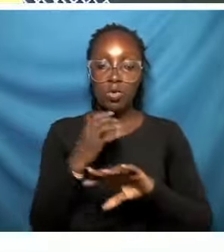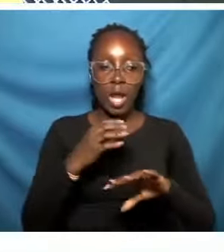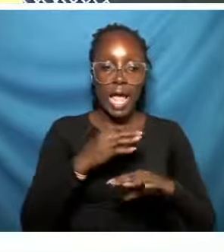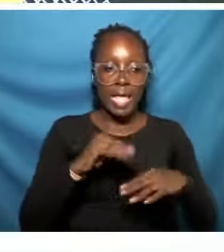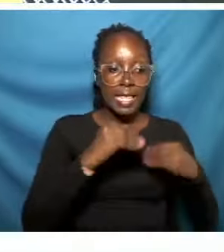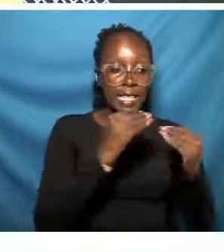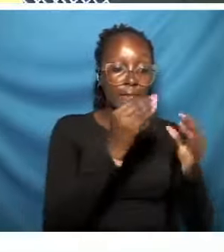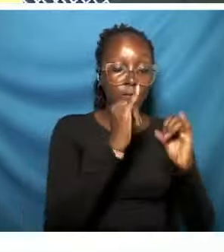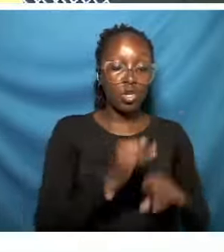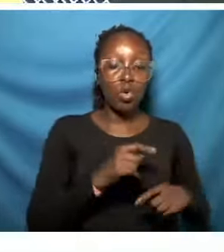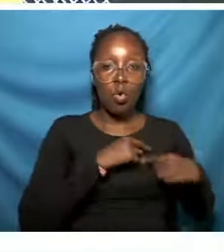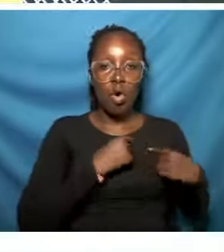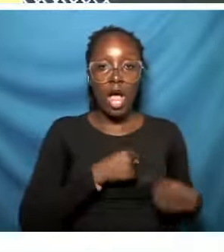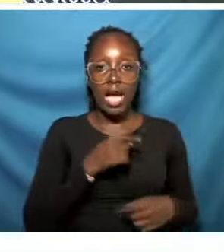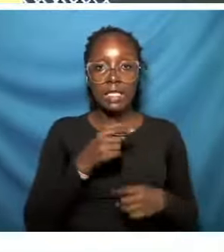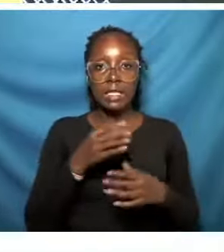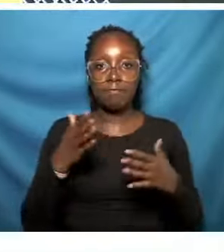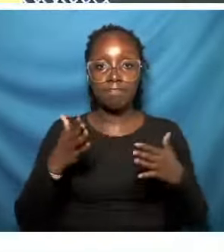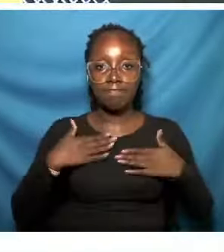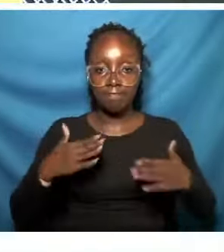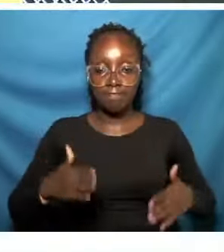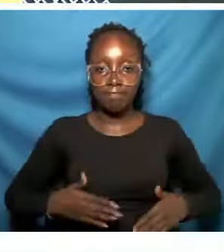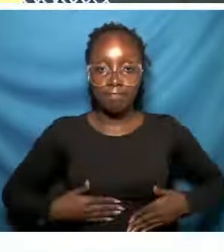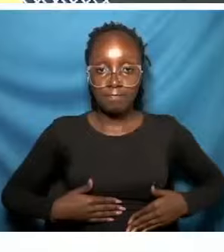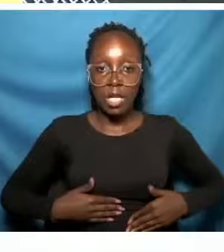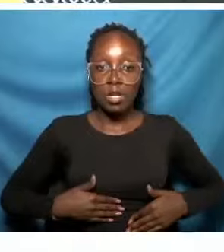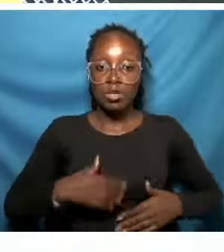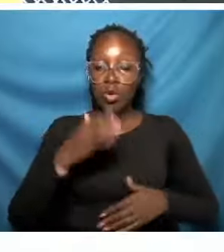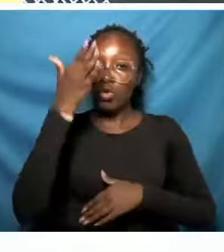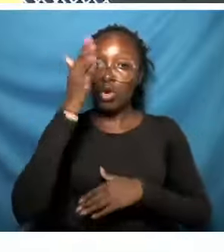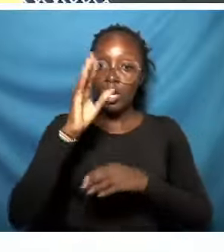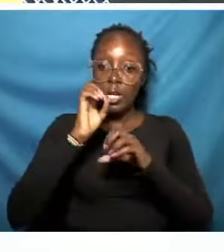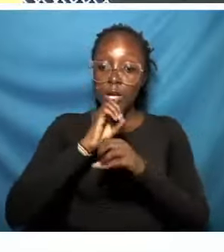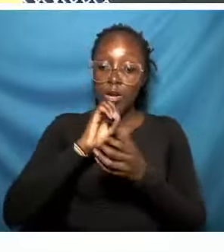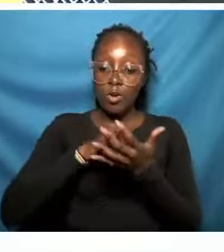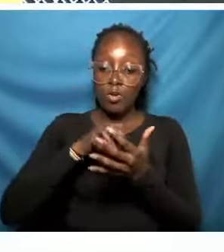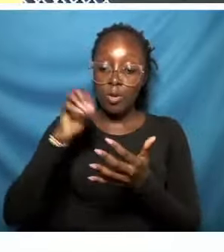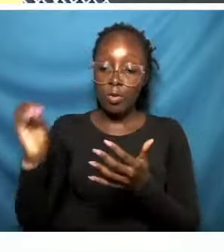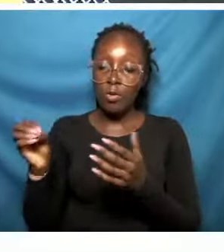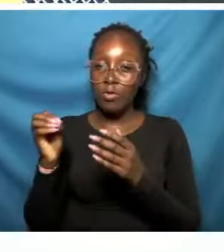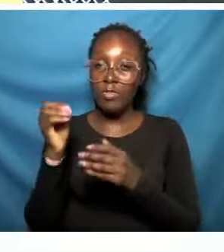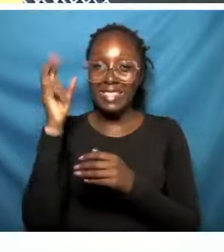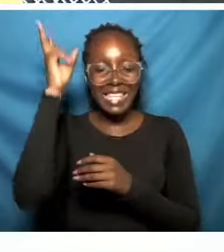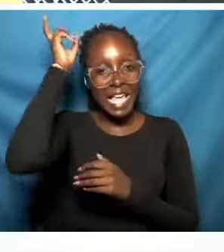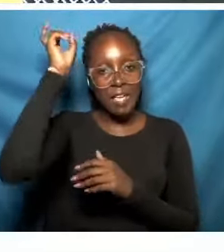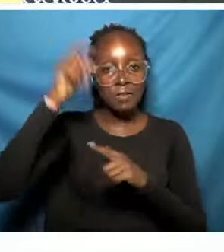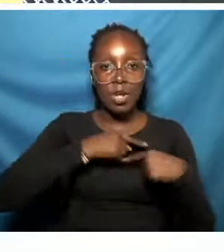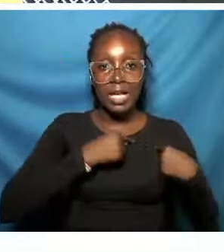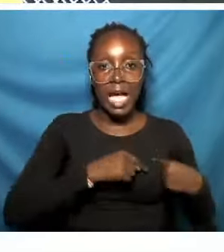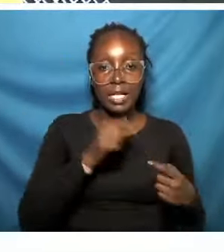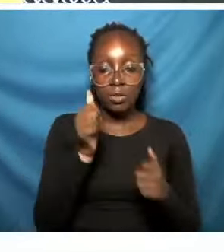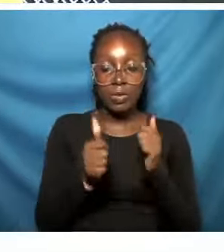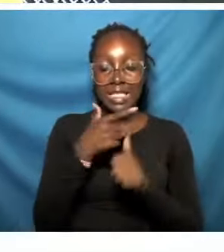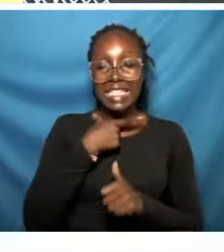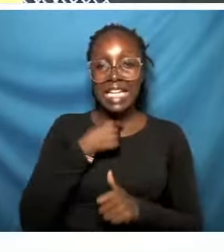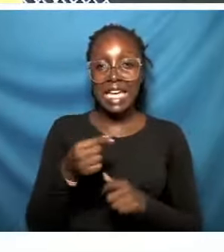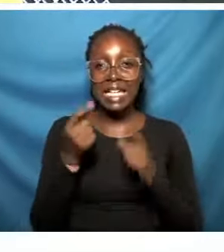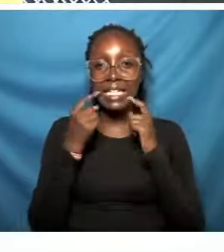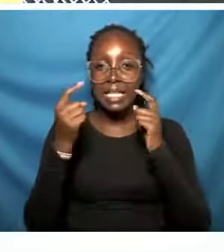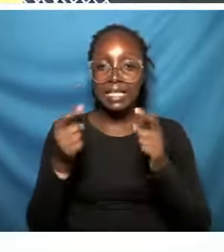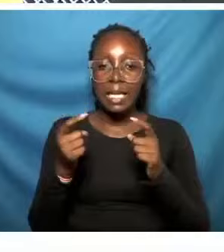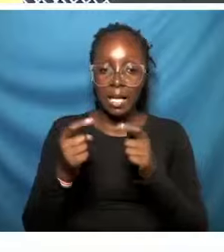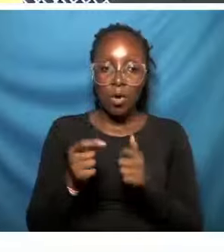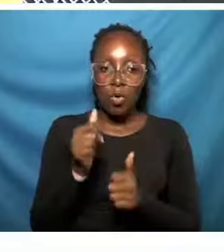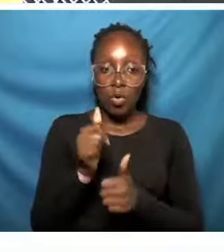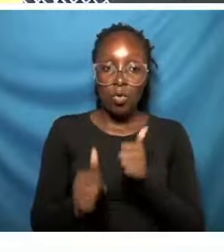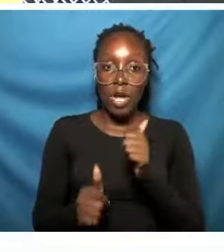salvation, that God removes the evil heart of stone and sin, the one that likes to sin, the one that when they see for men